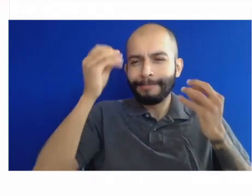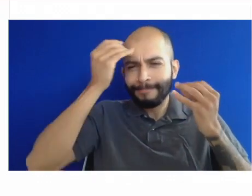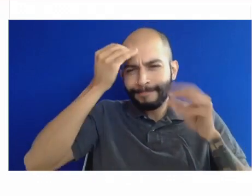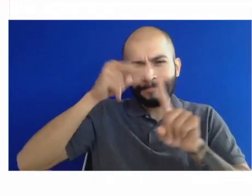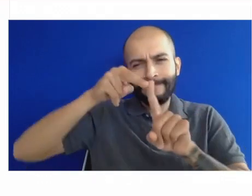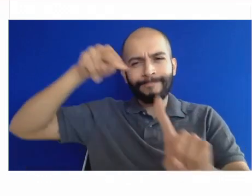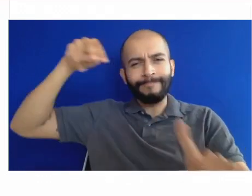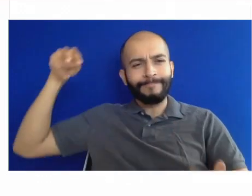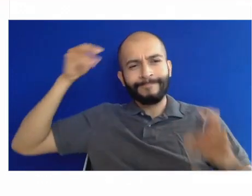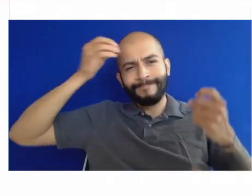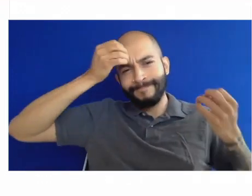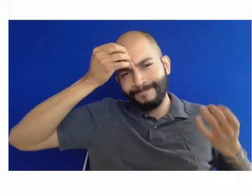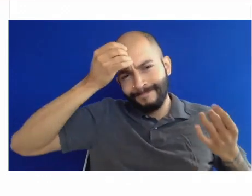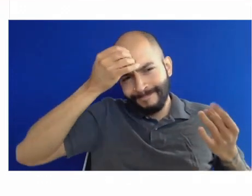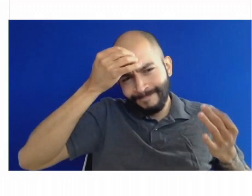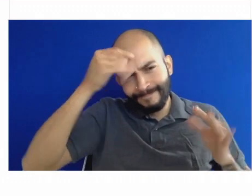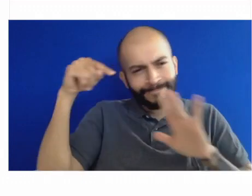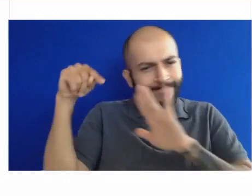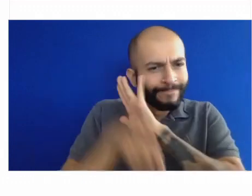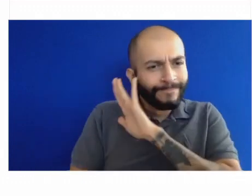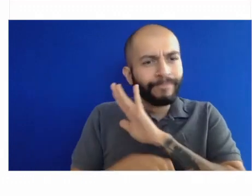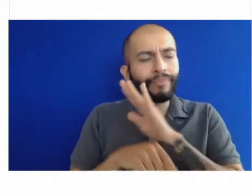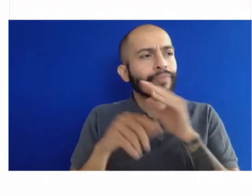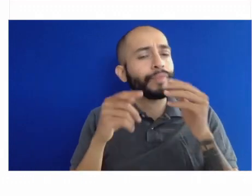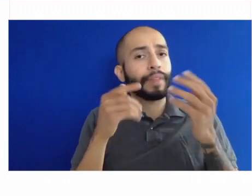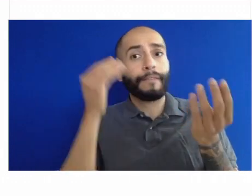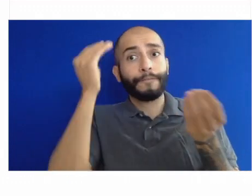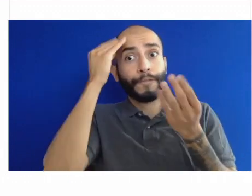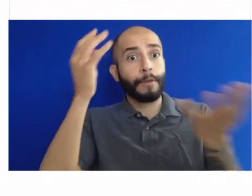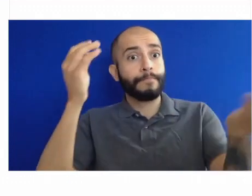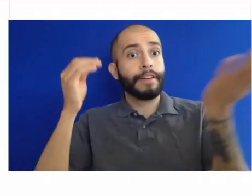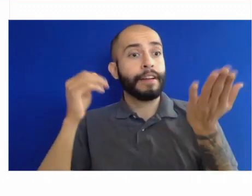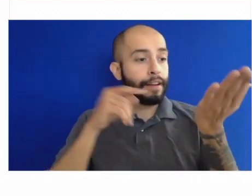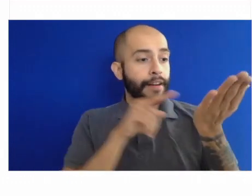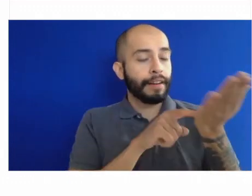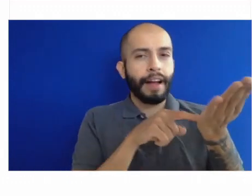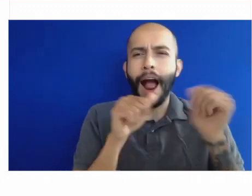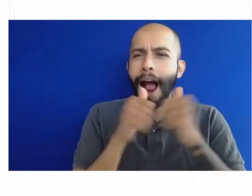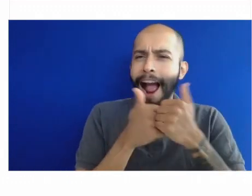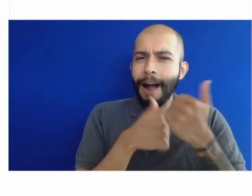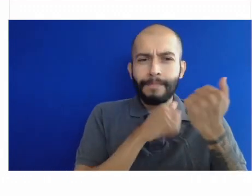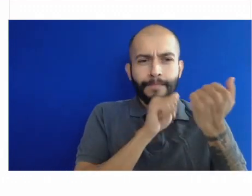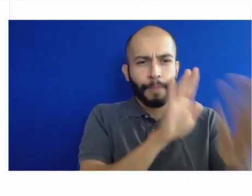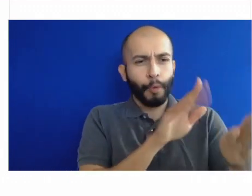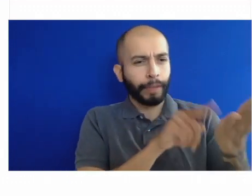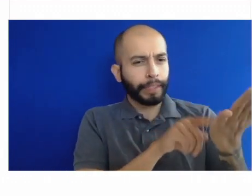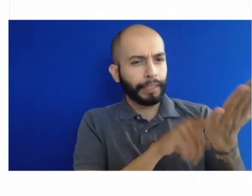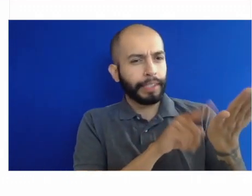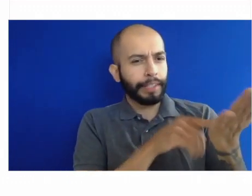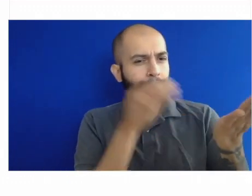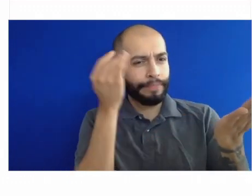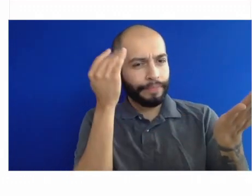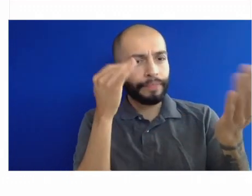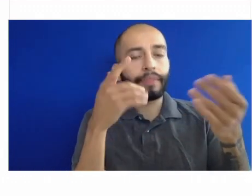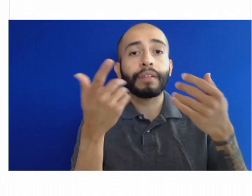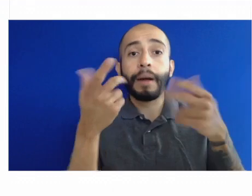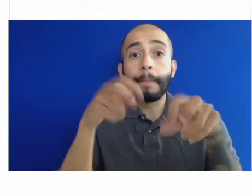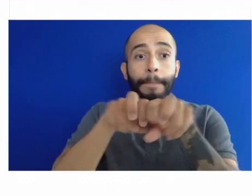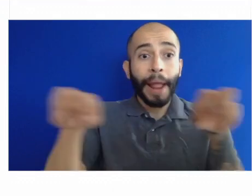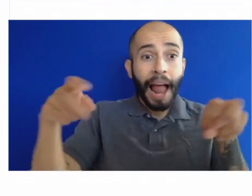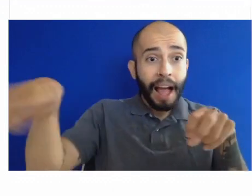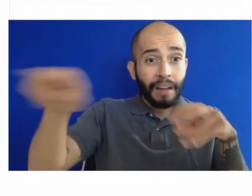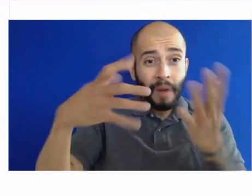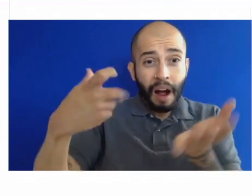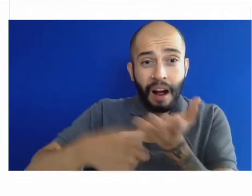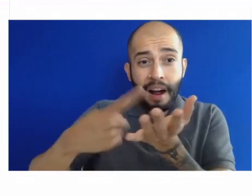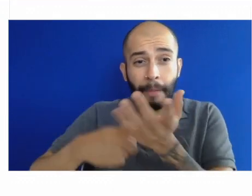on the panel would like to comment on specific techniques or strategies that practitioners or the public should be thinking